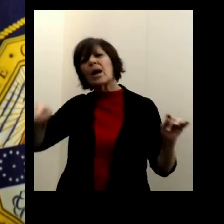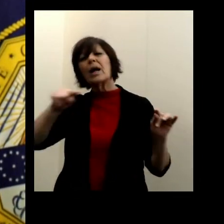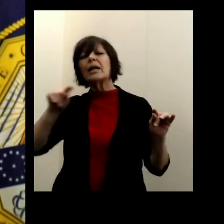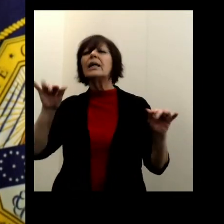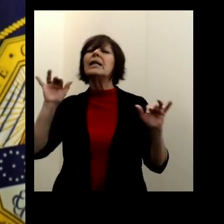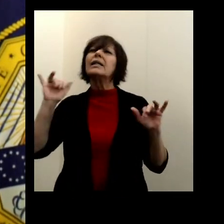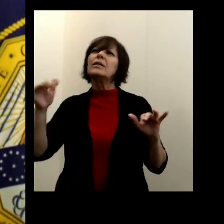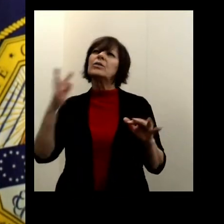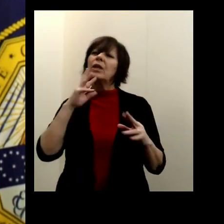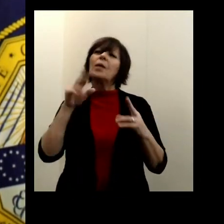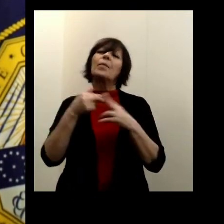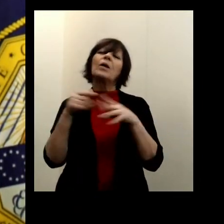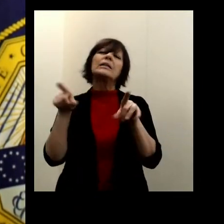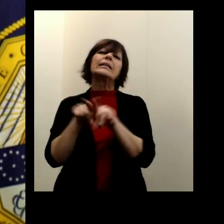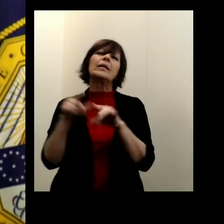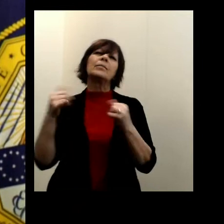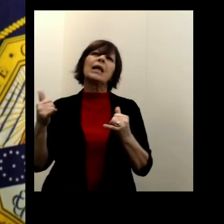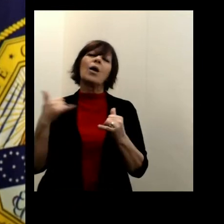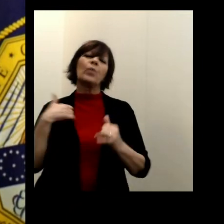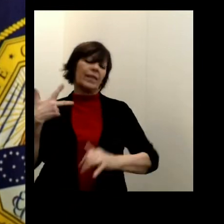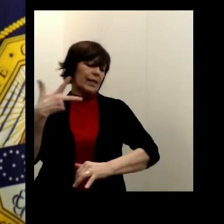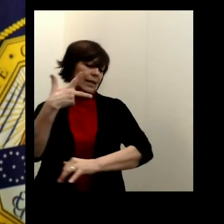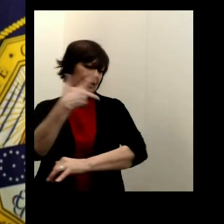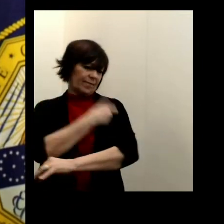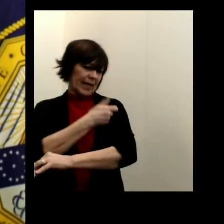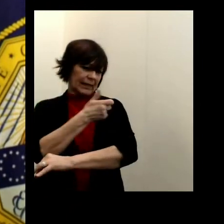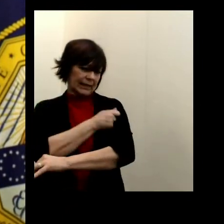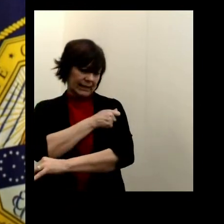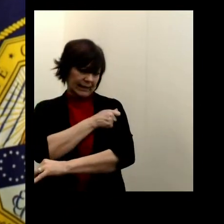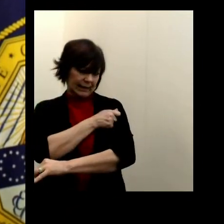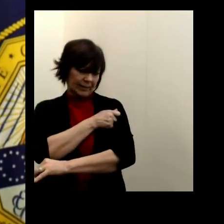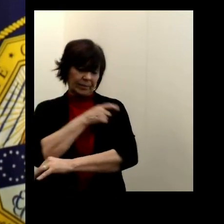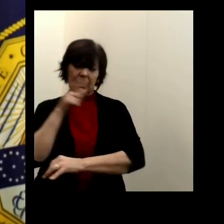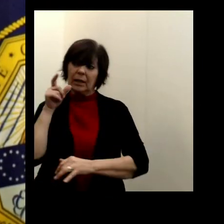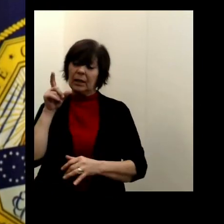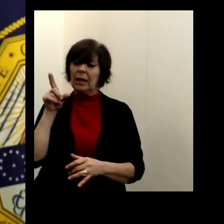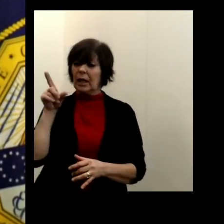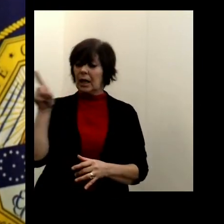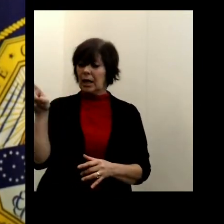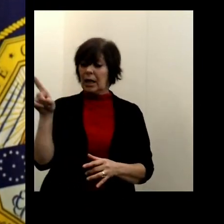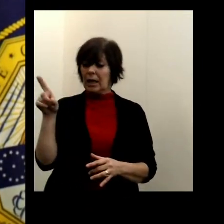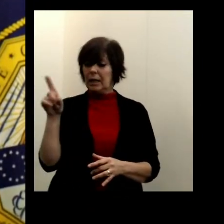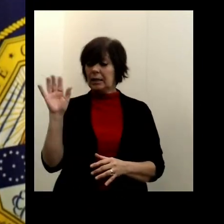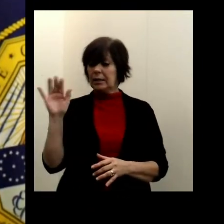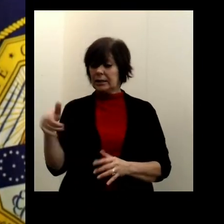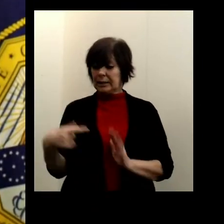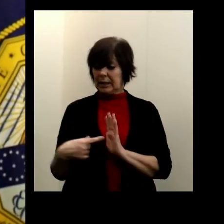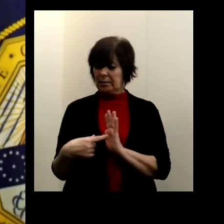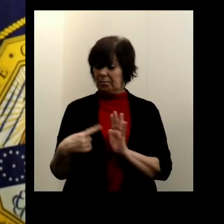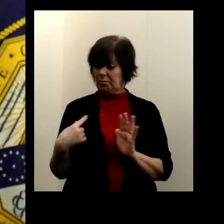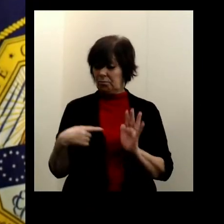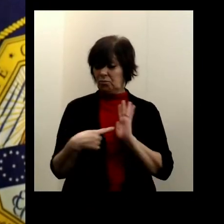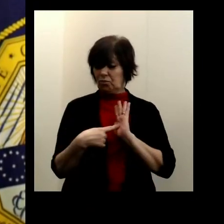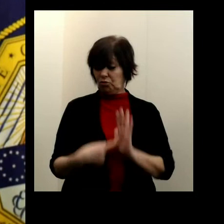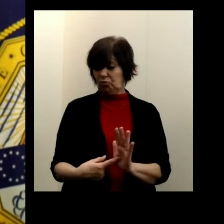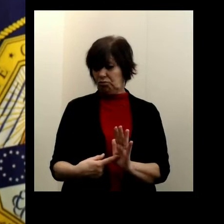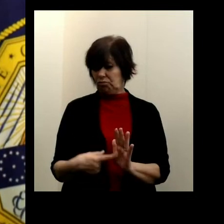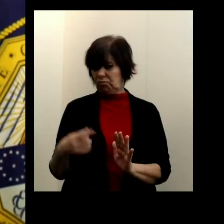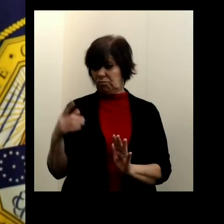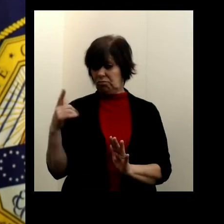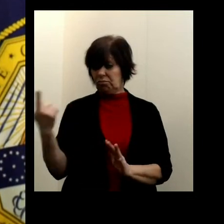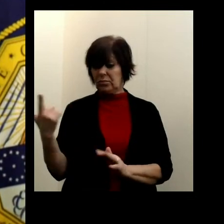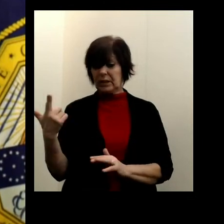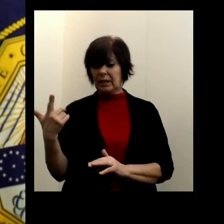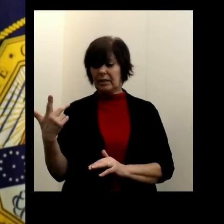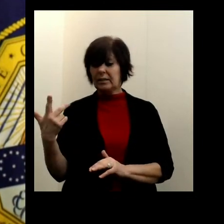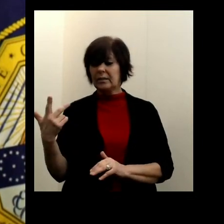equitable distribution of vaccines. So I was curious to know if there is data that continues to show that the virus may be hitting